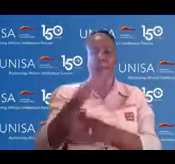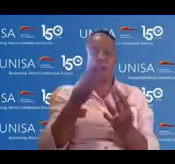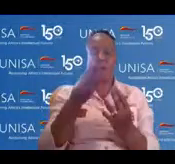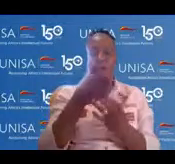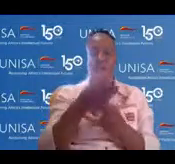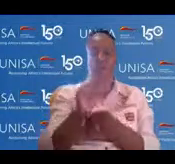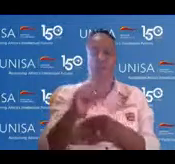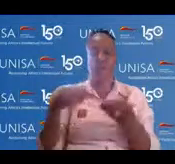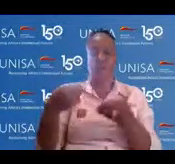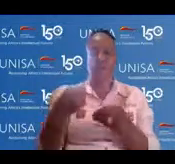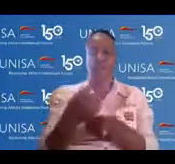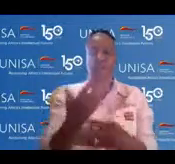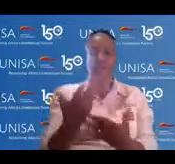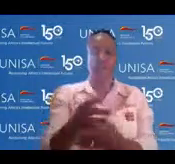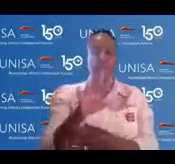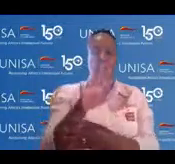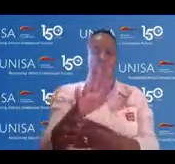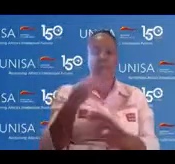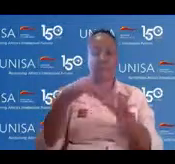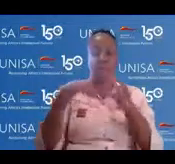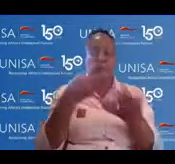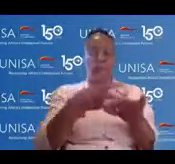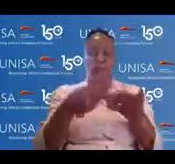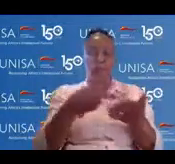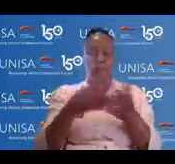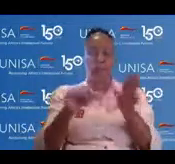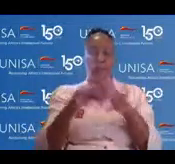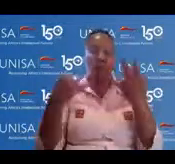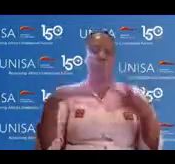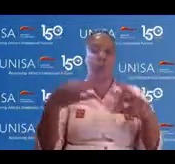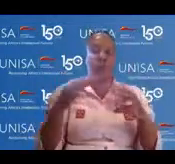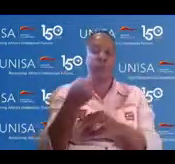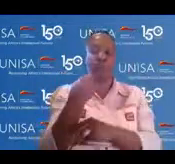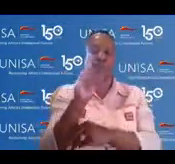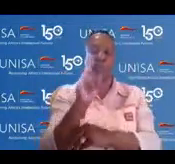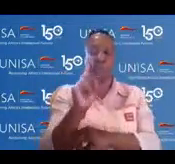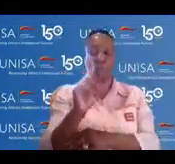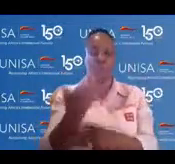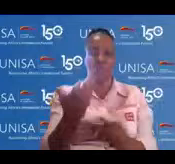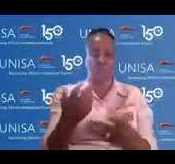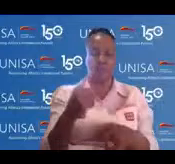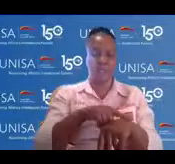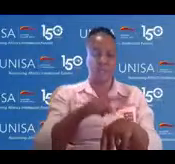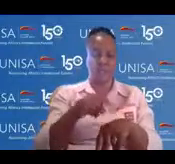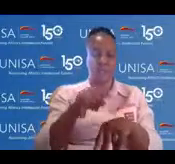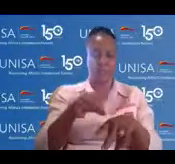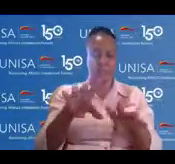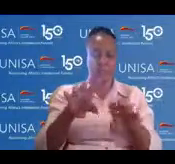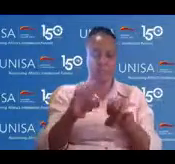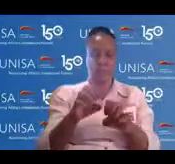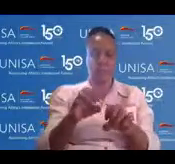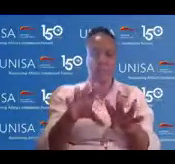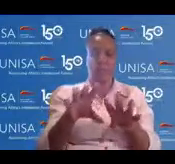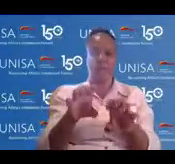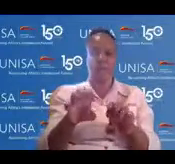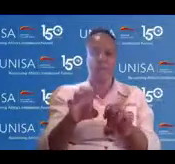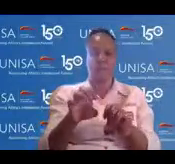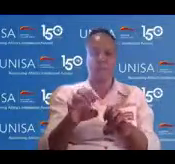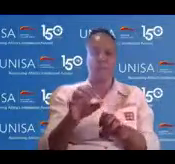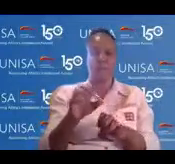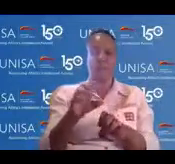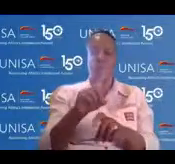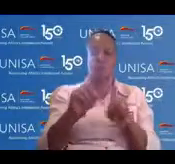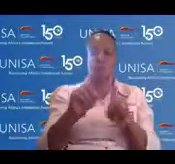email addresses. However, the most important one during this period, it is the exam inquiries at